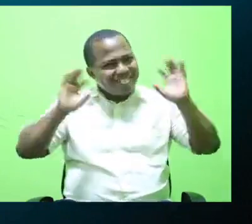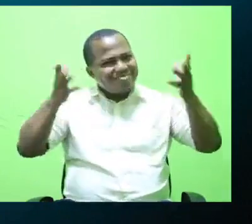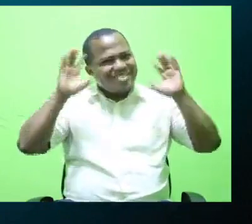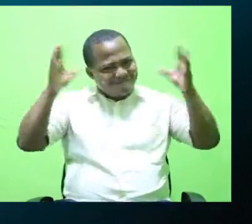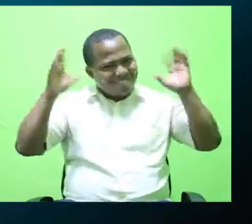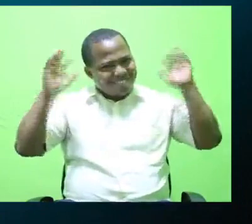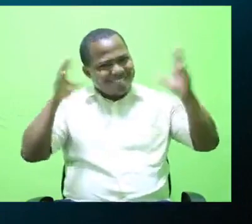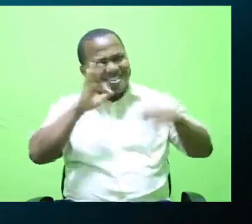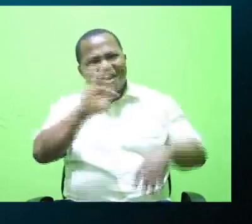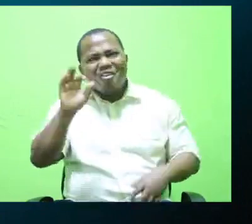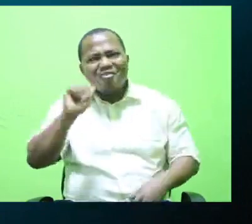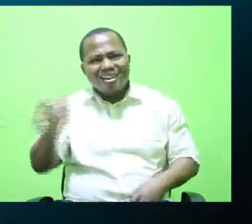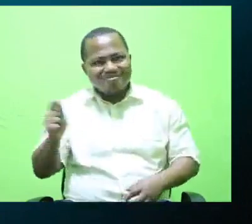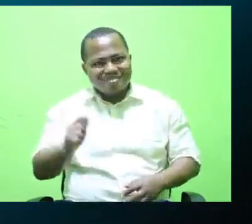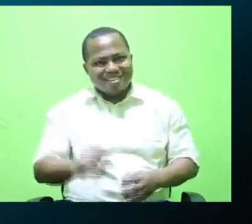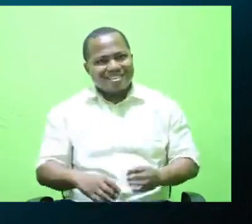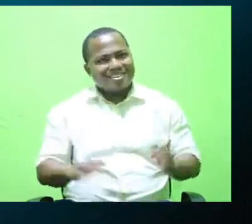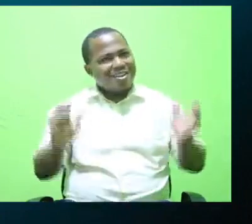for Fatma, please?